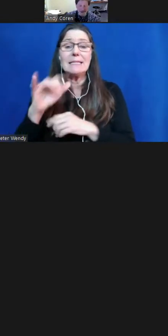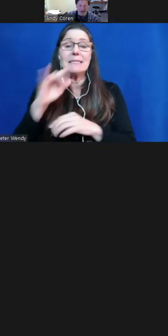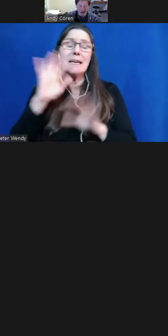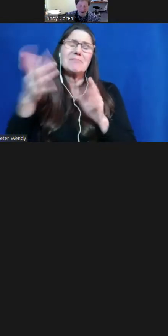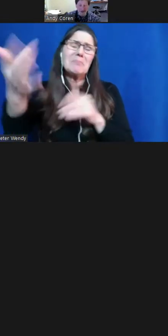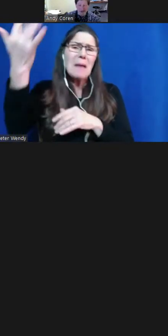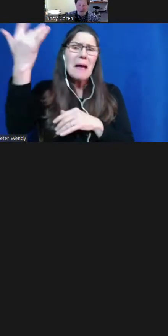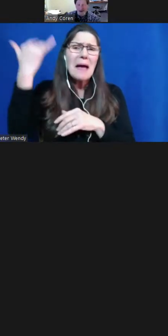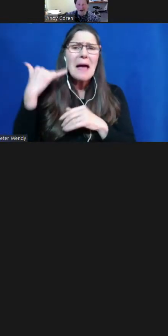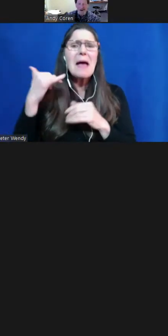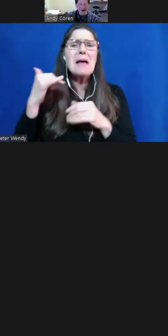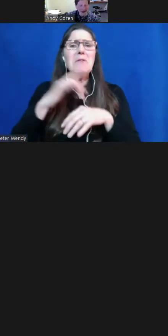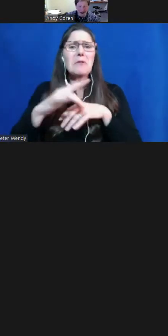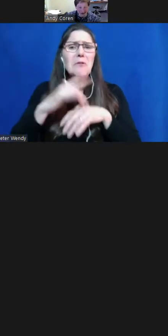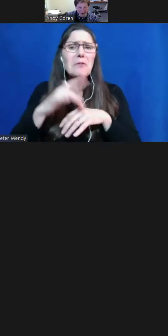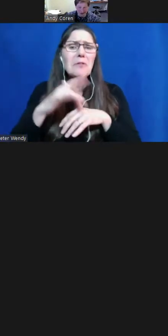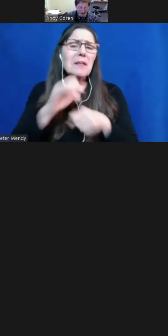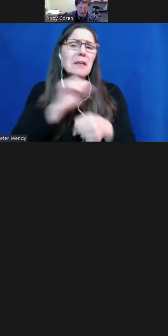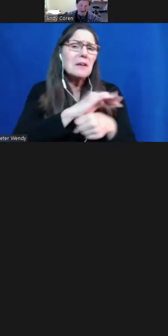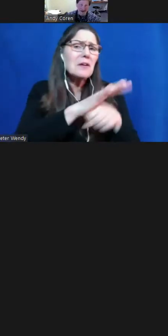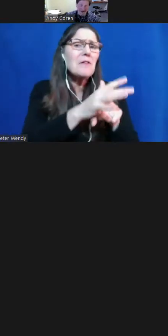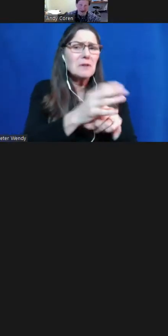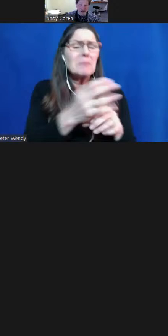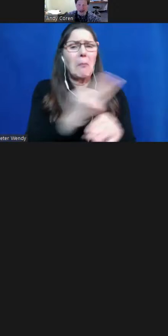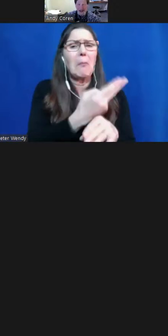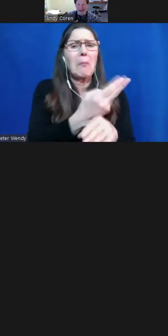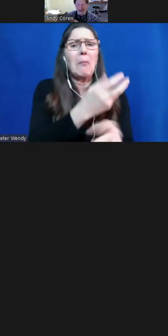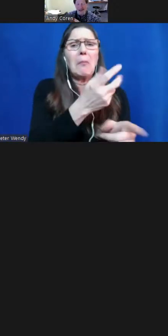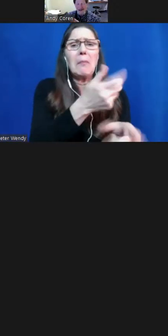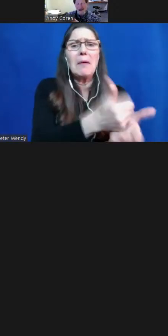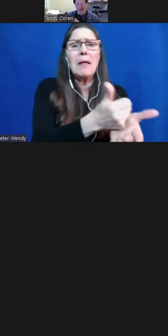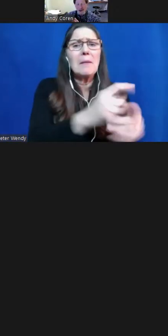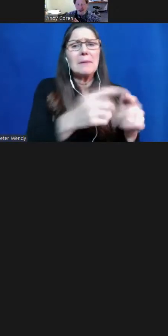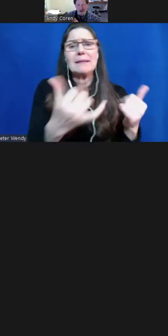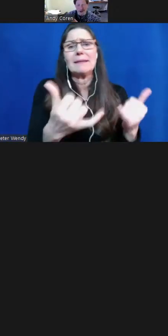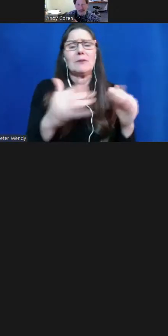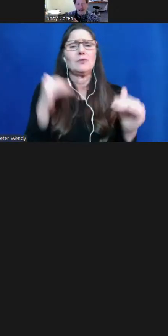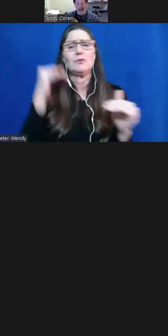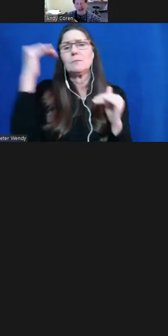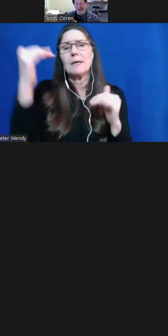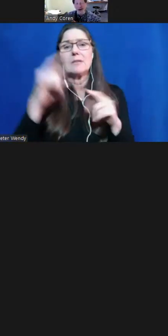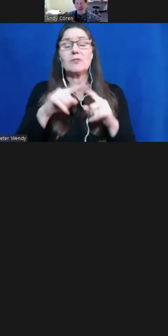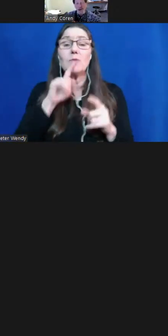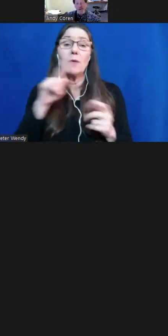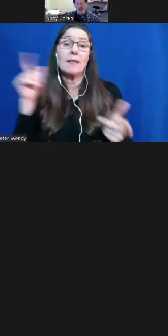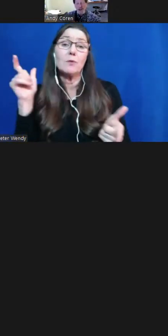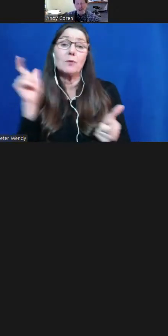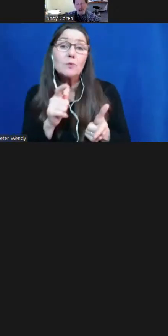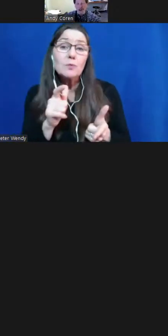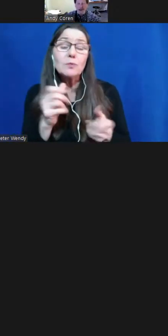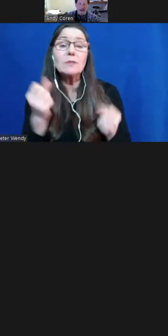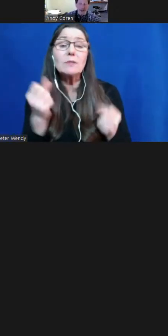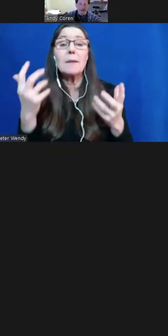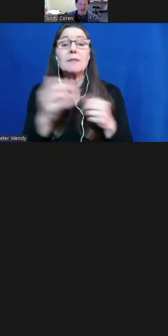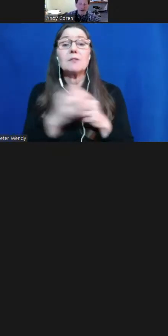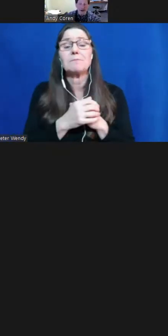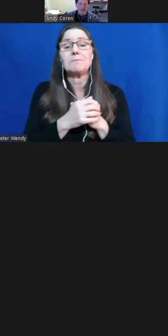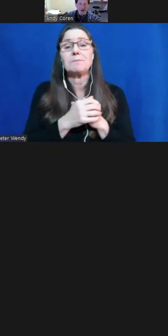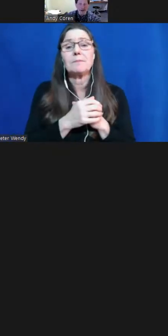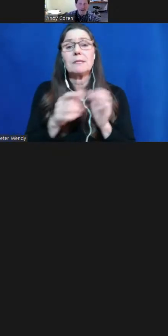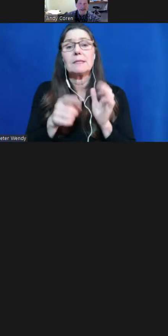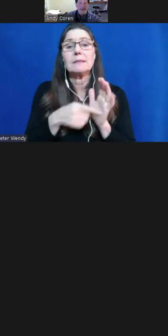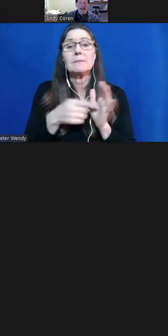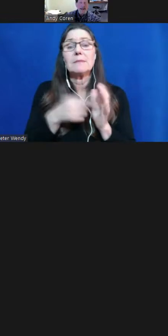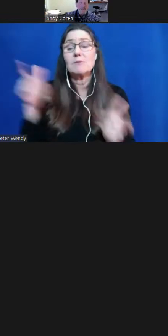that was useful, but now you don't have to do a lot of that. So we actually reduced that. And when you reduce some of